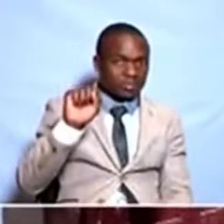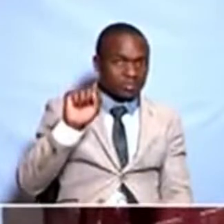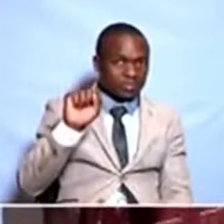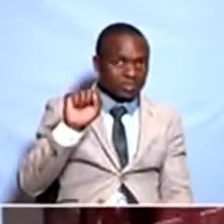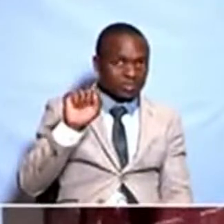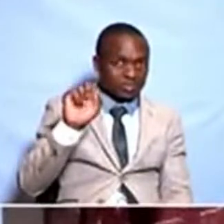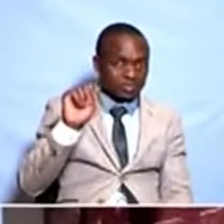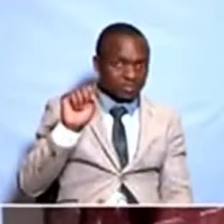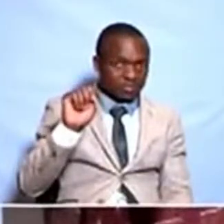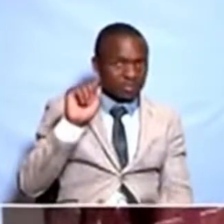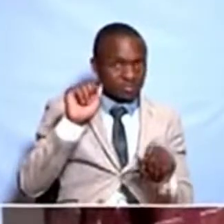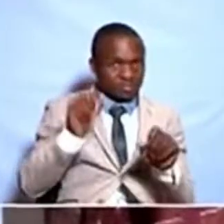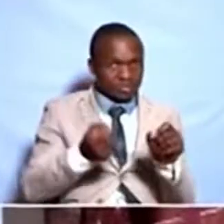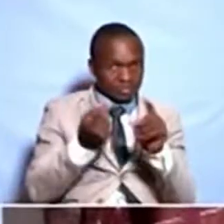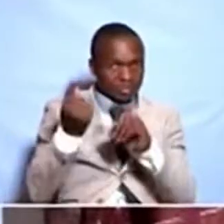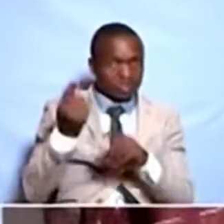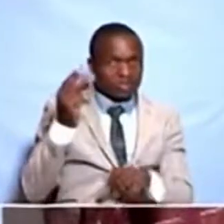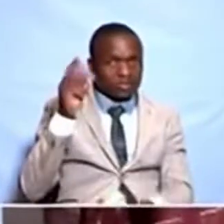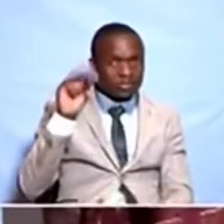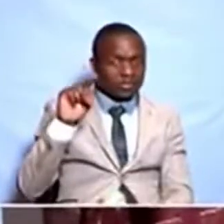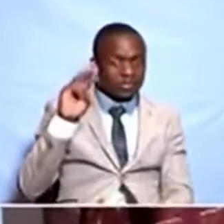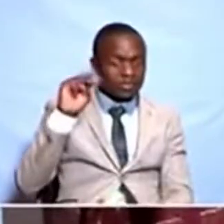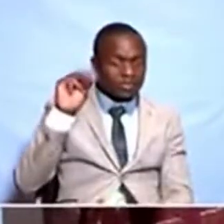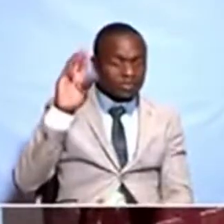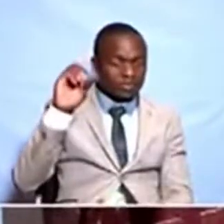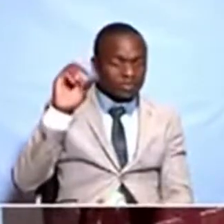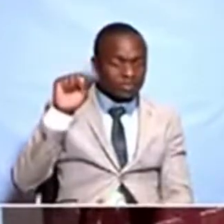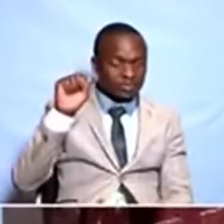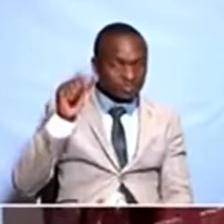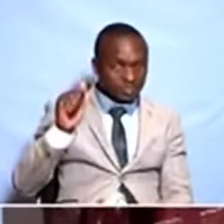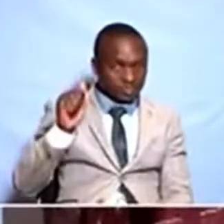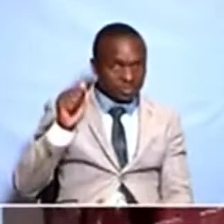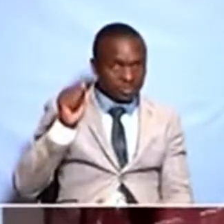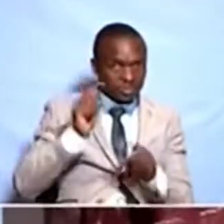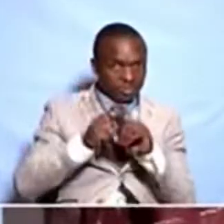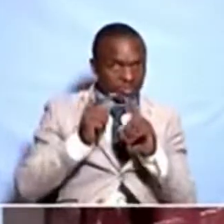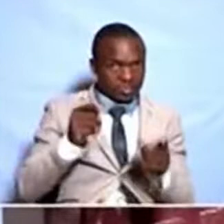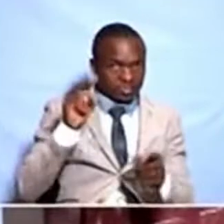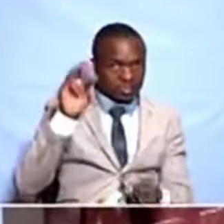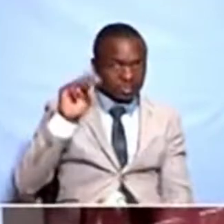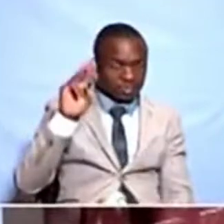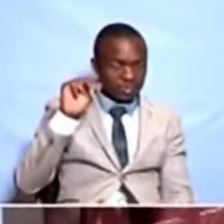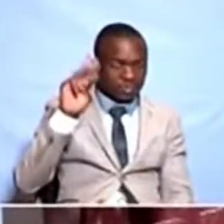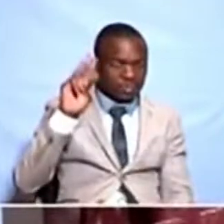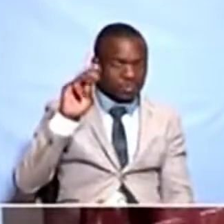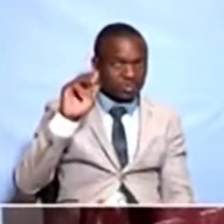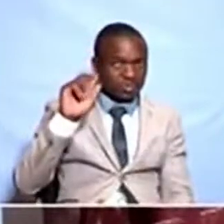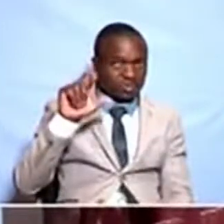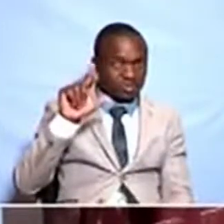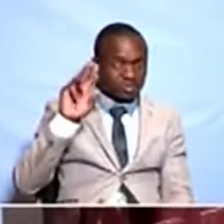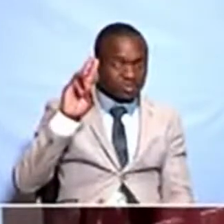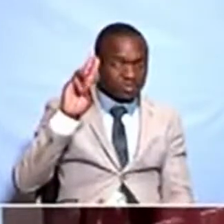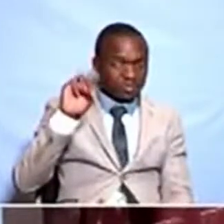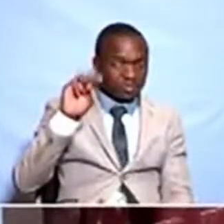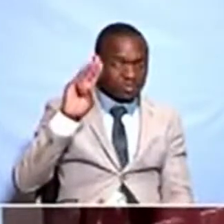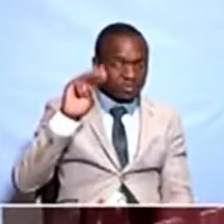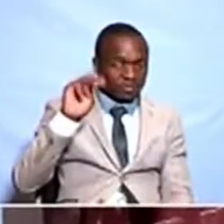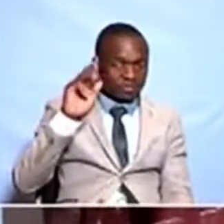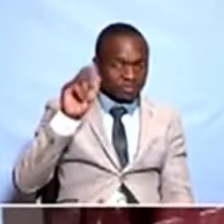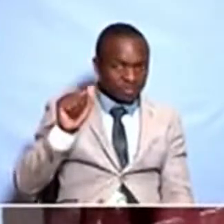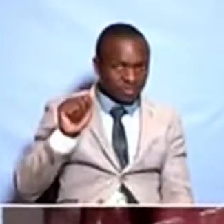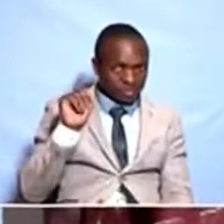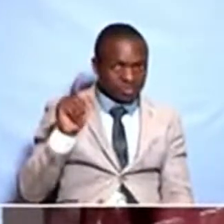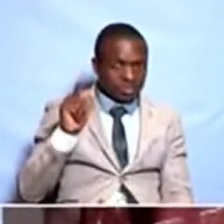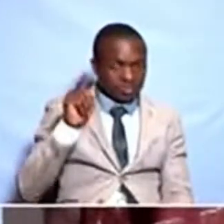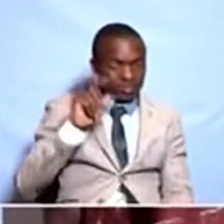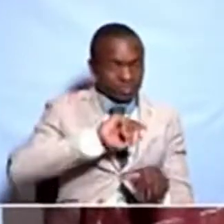Mimosa. But Lumumba specifically being the depository of all our records, usually the change of